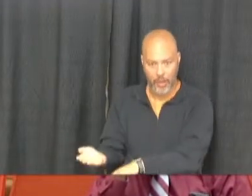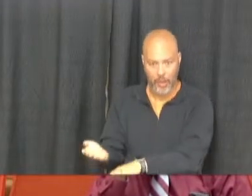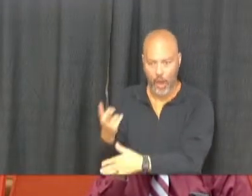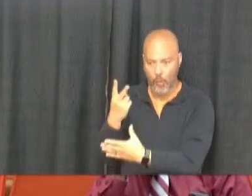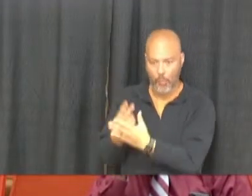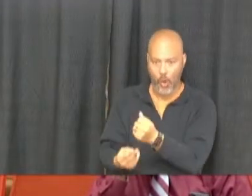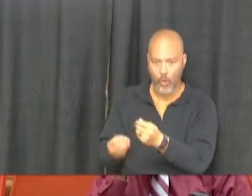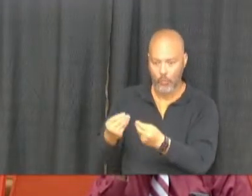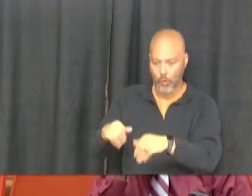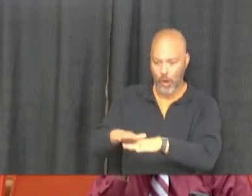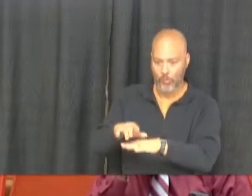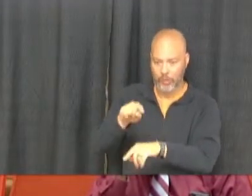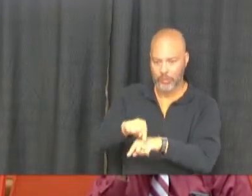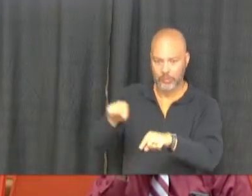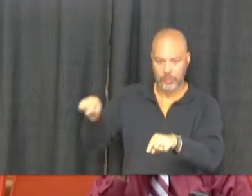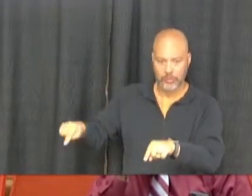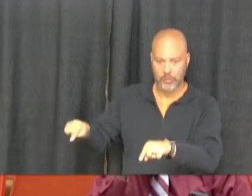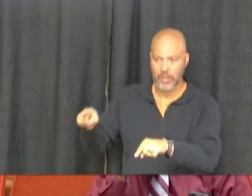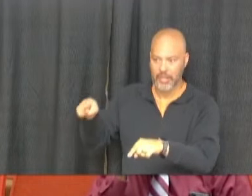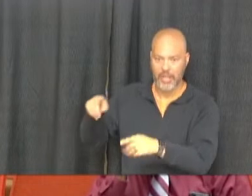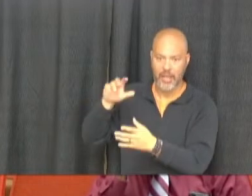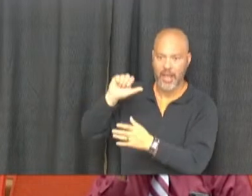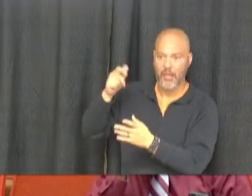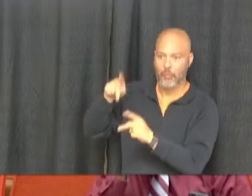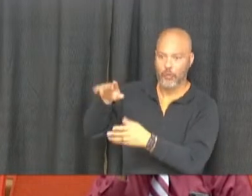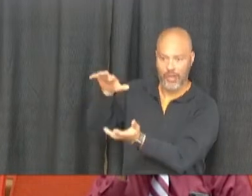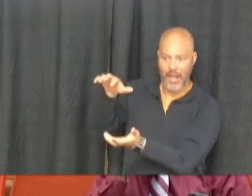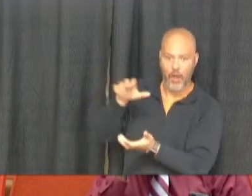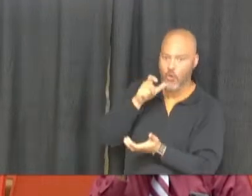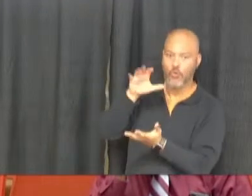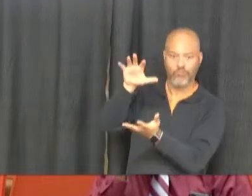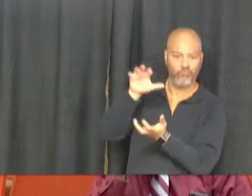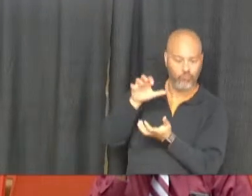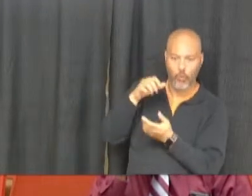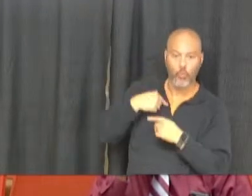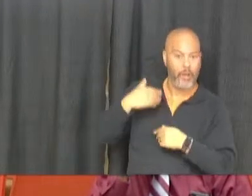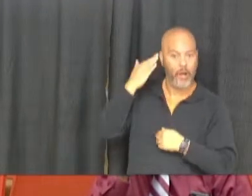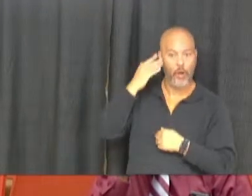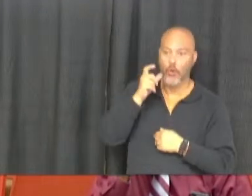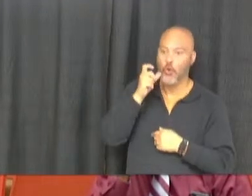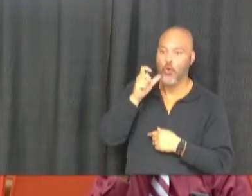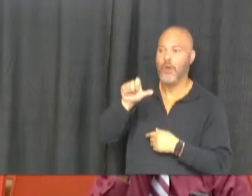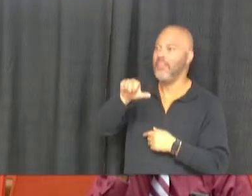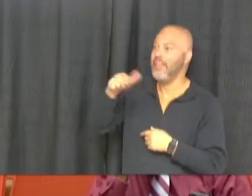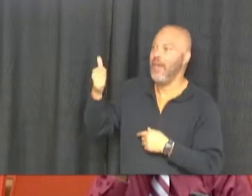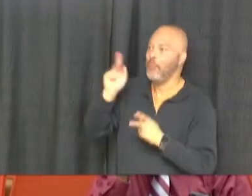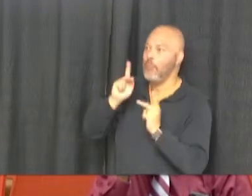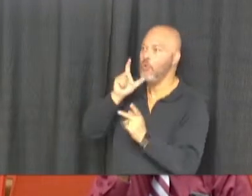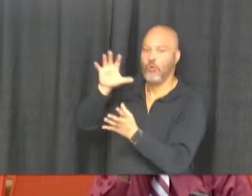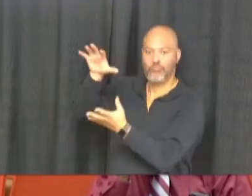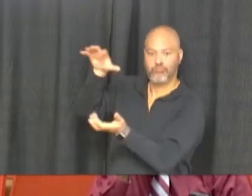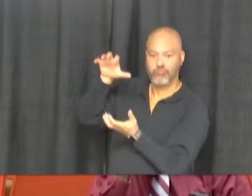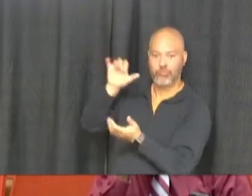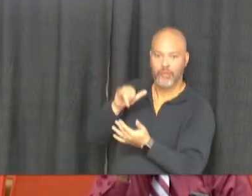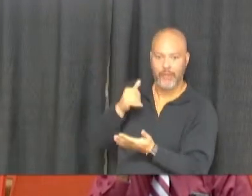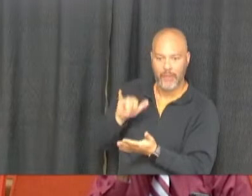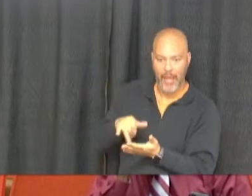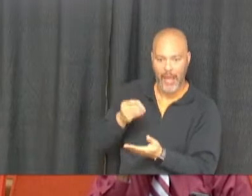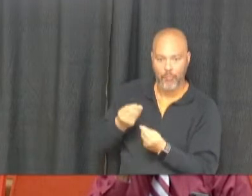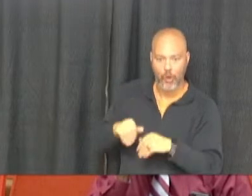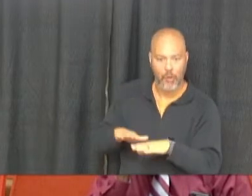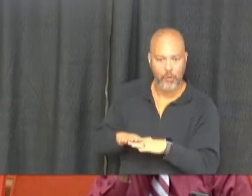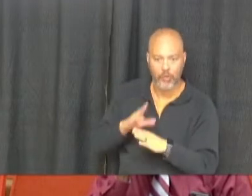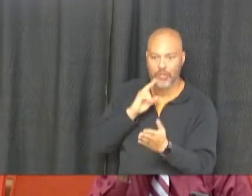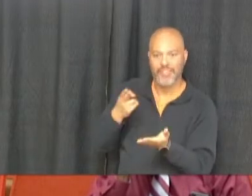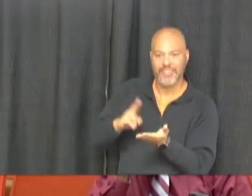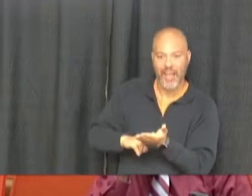the properties. This individual was an heir. We don't know who the other heirs would be to